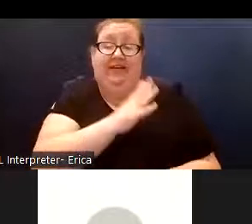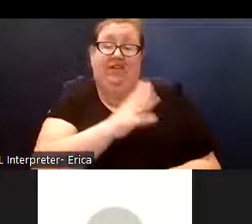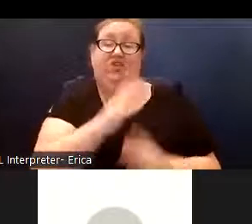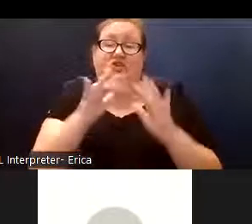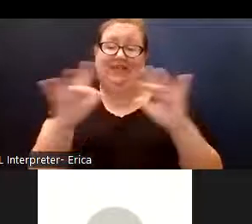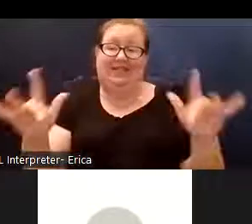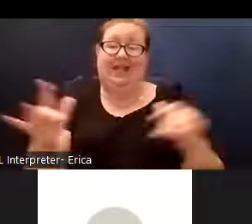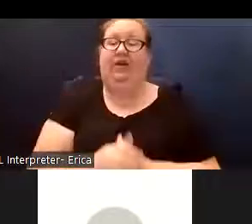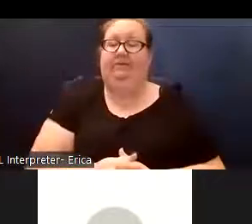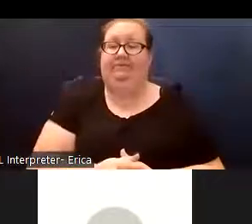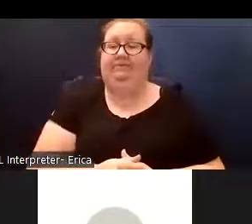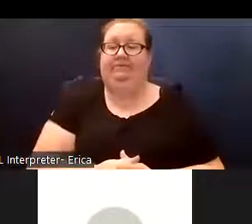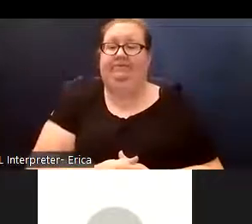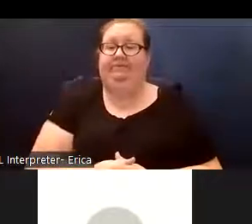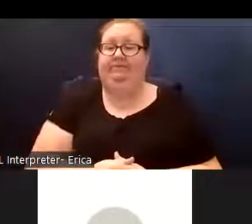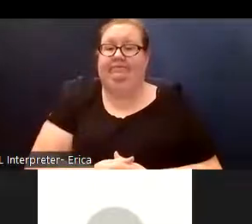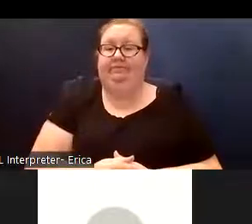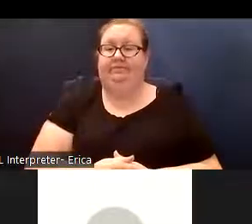Thanks.